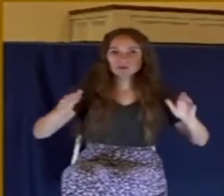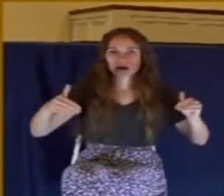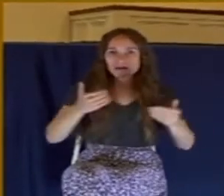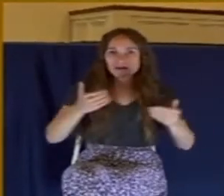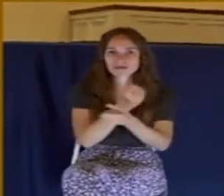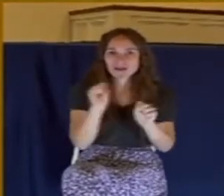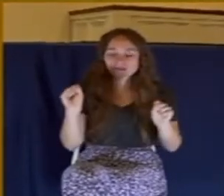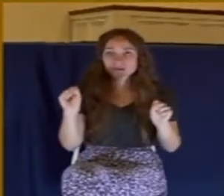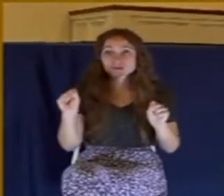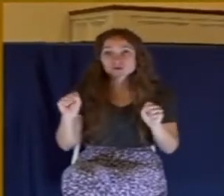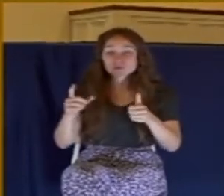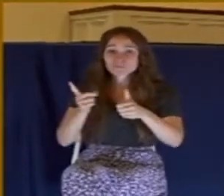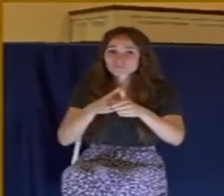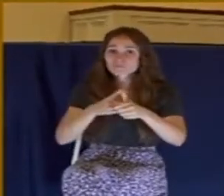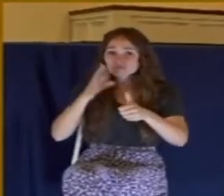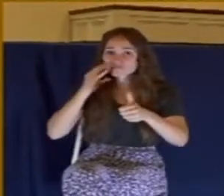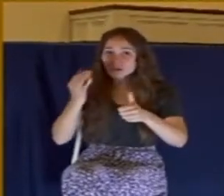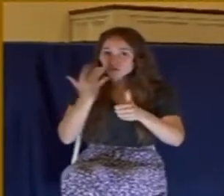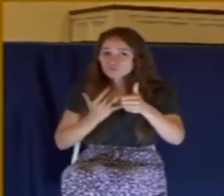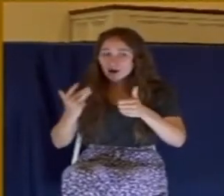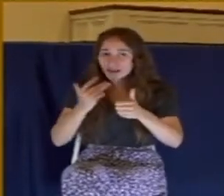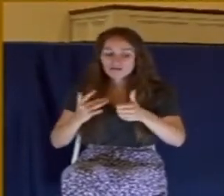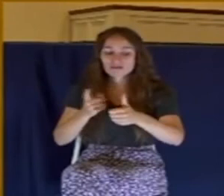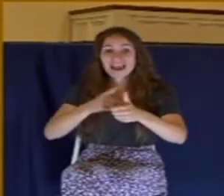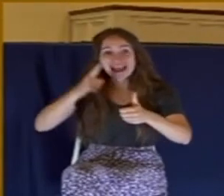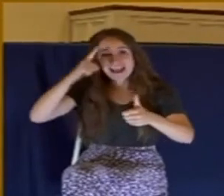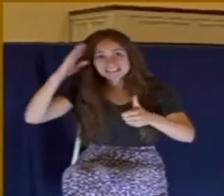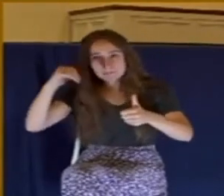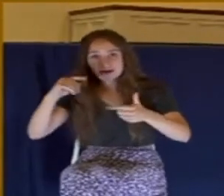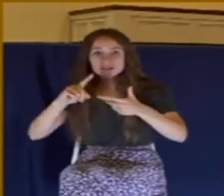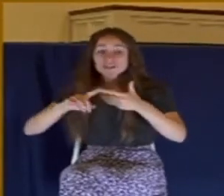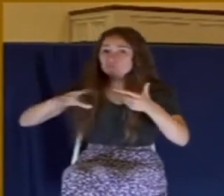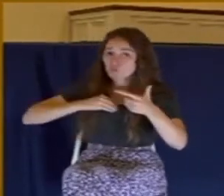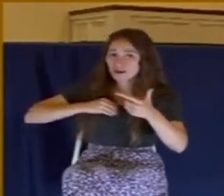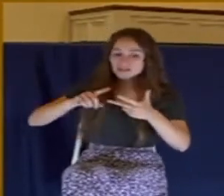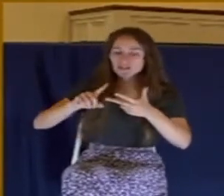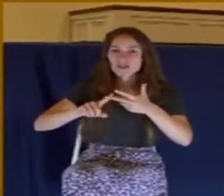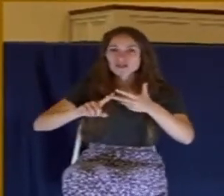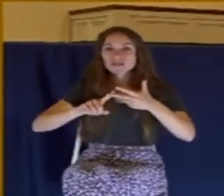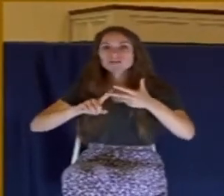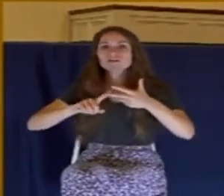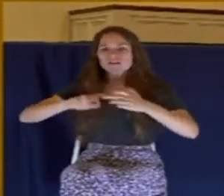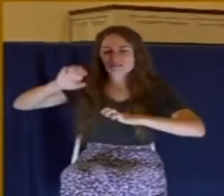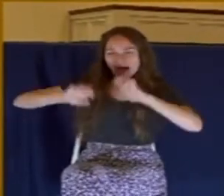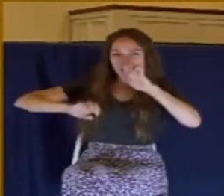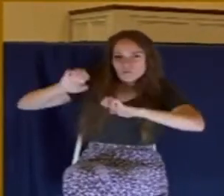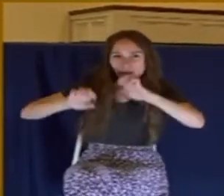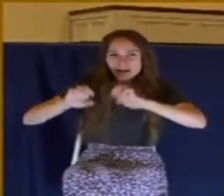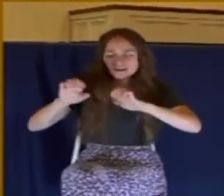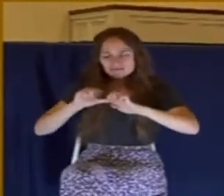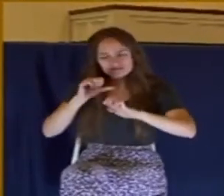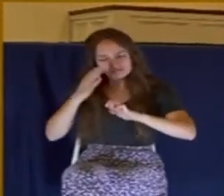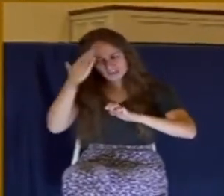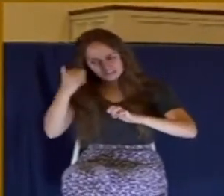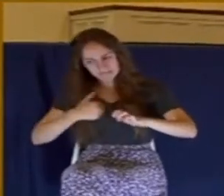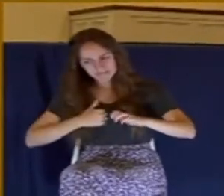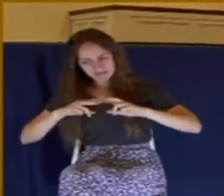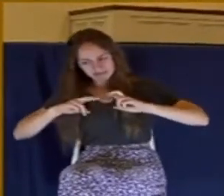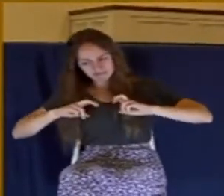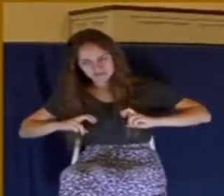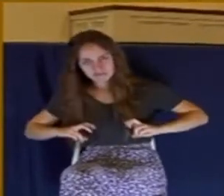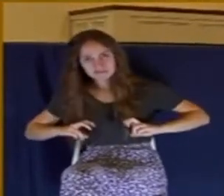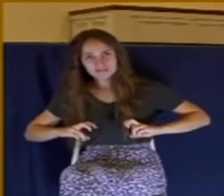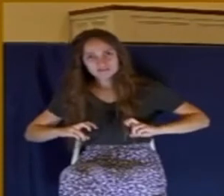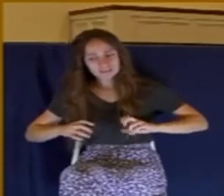it, embrace it, evaluate it. Is this because of my suffering? Is this just